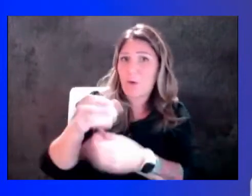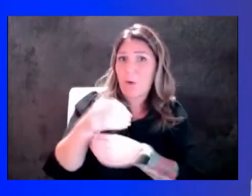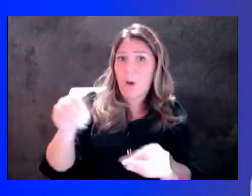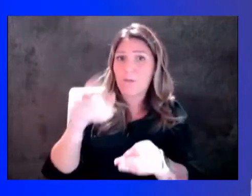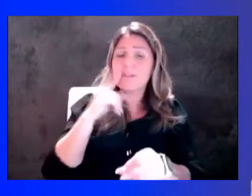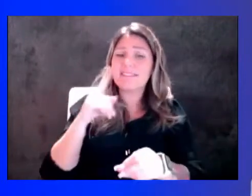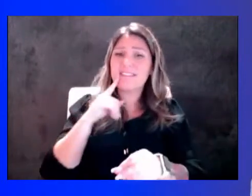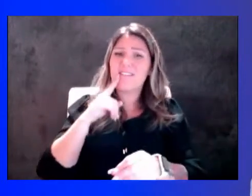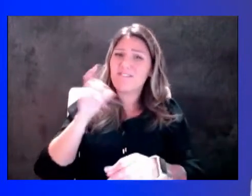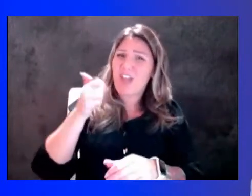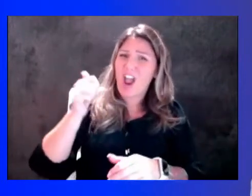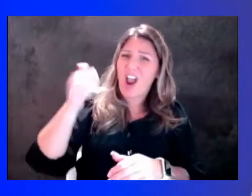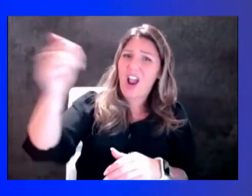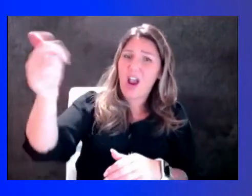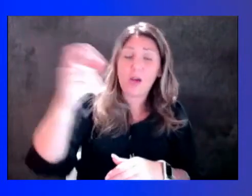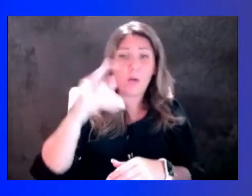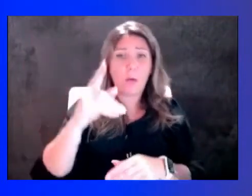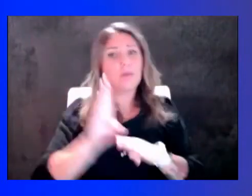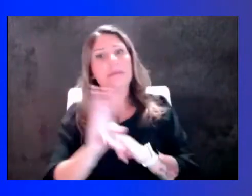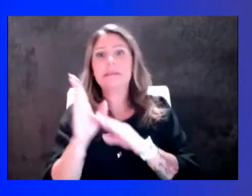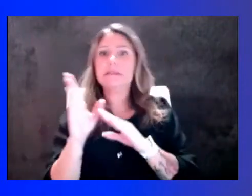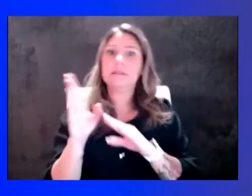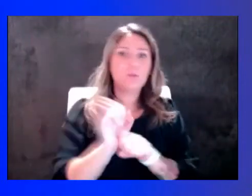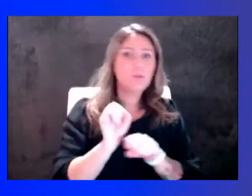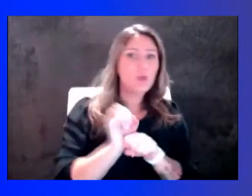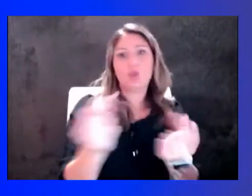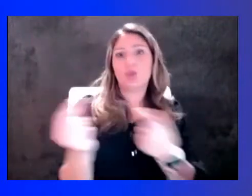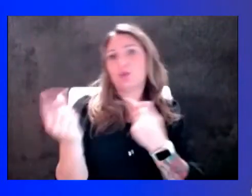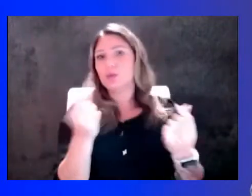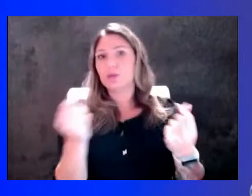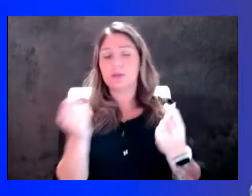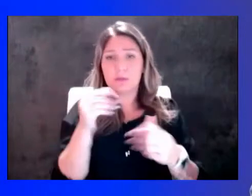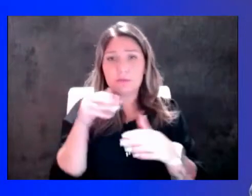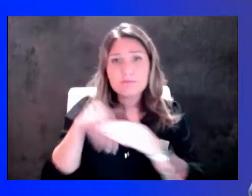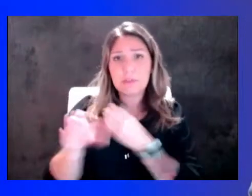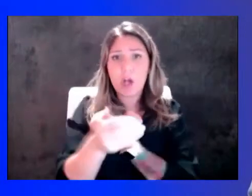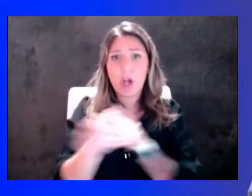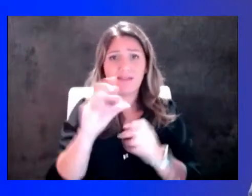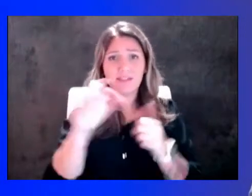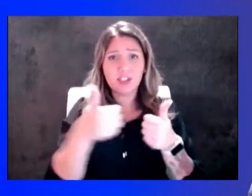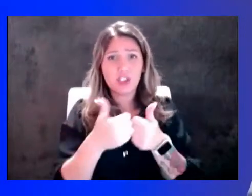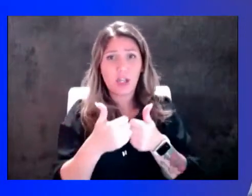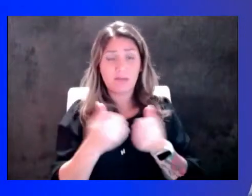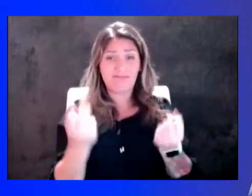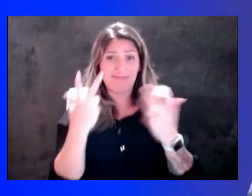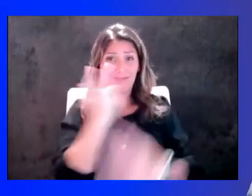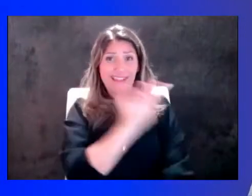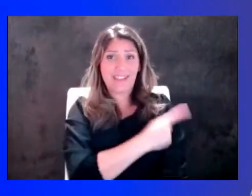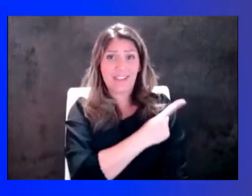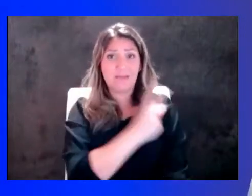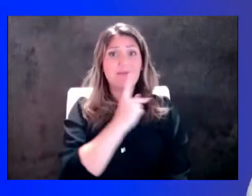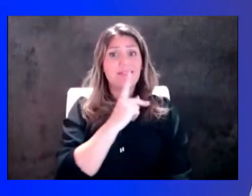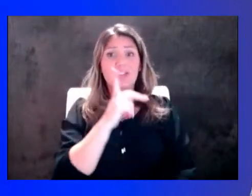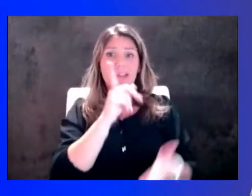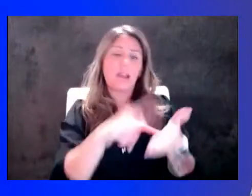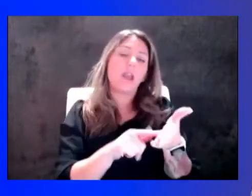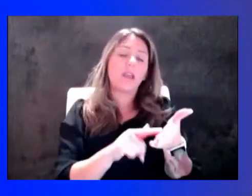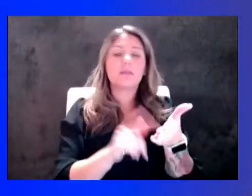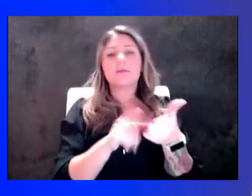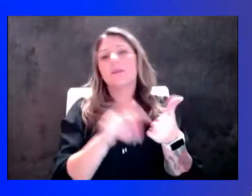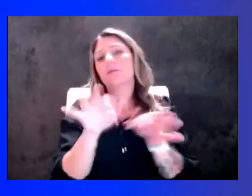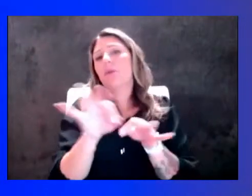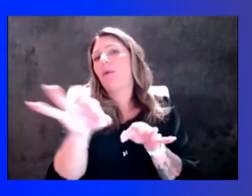busy work-life balance at home and just coming into the office is a challenge. A lot of those patients would just as soon cancel or reschedule or push their care